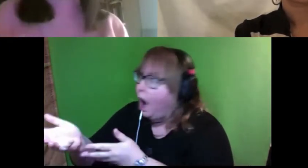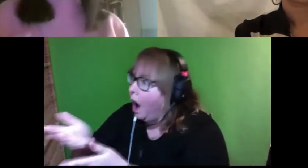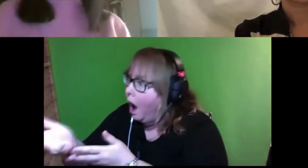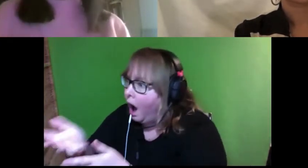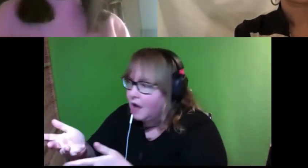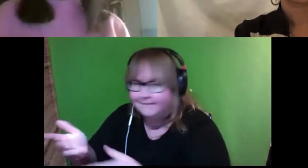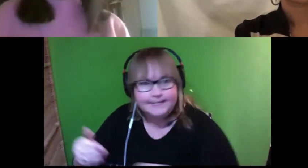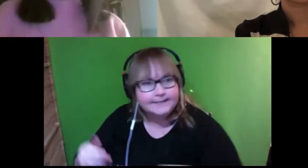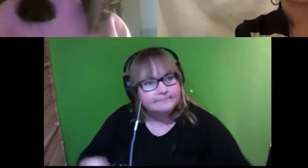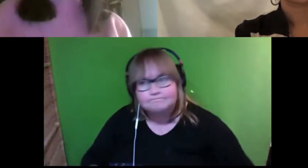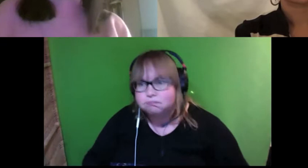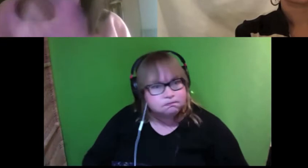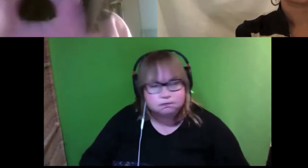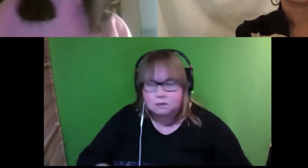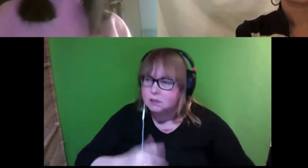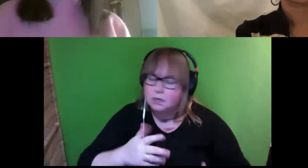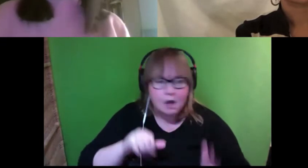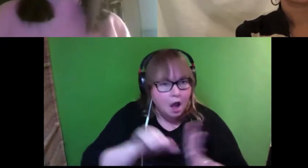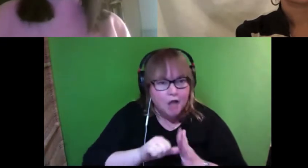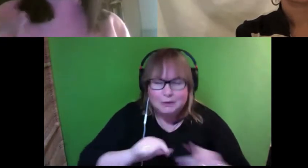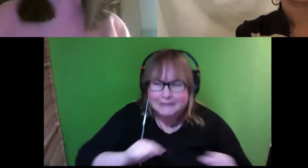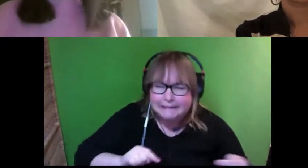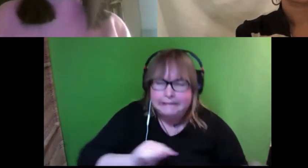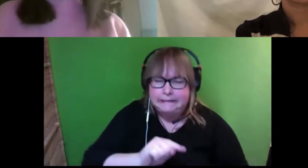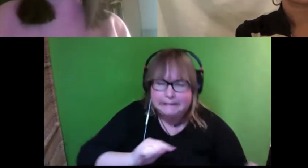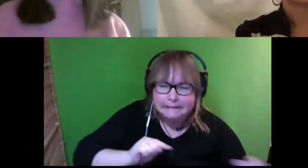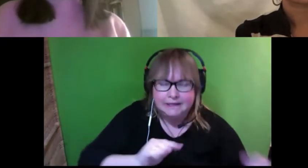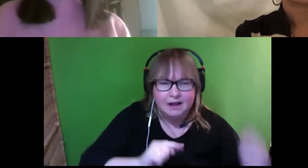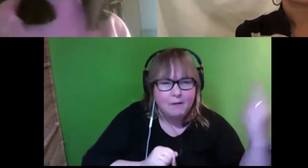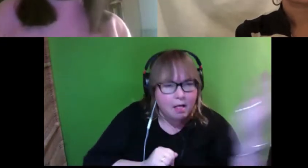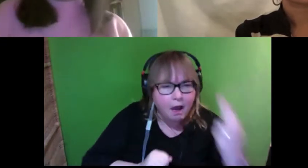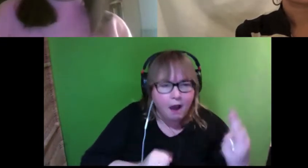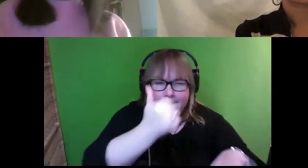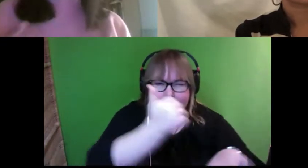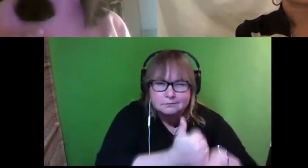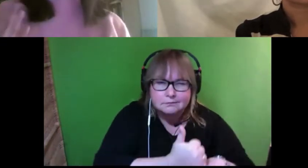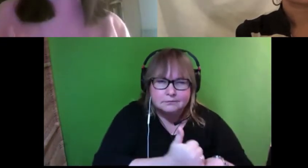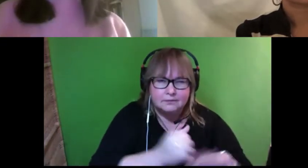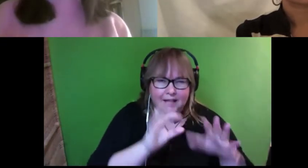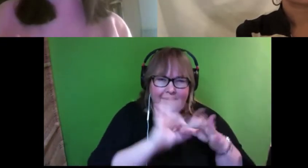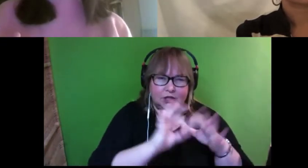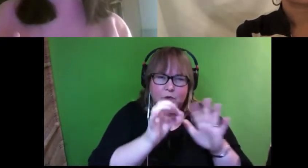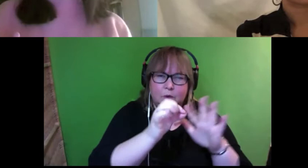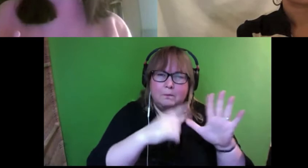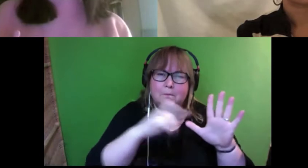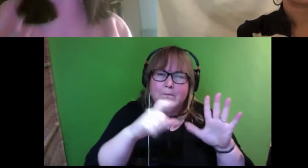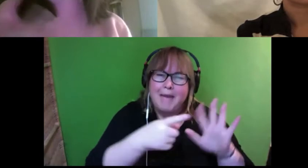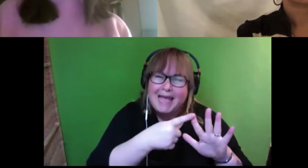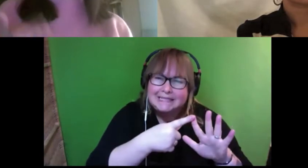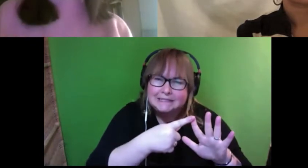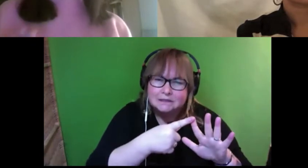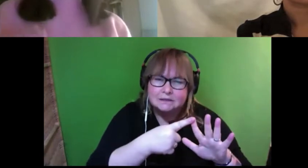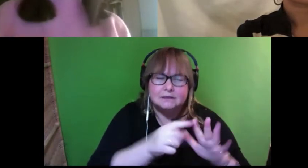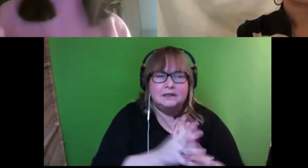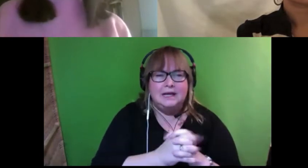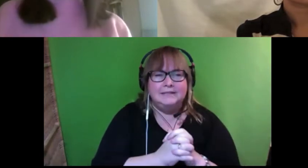of influences from the art establishment, particularly in relation to pace, particularly in relation to, you know, what we